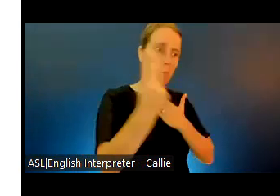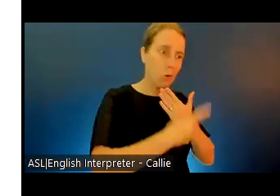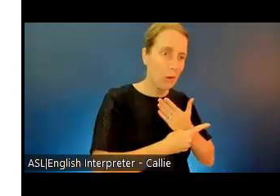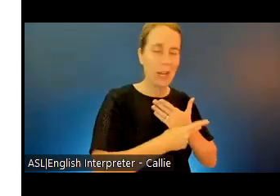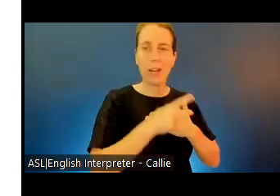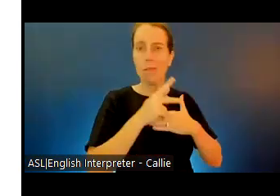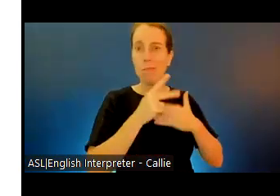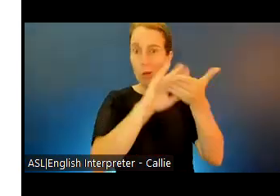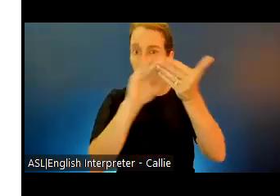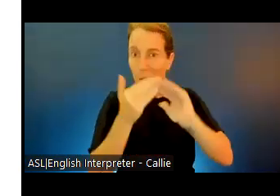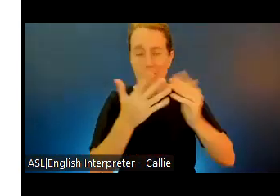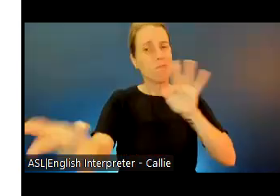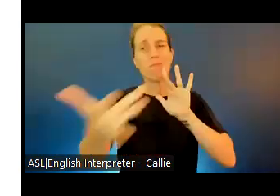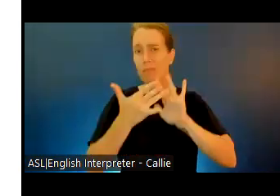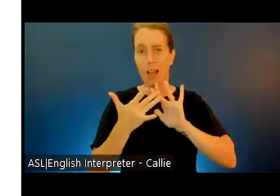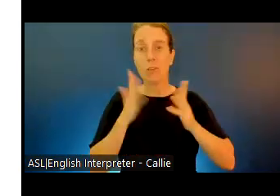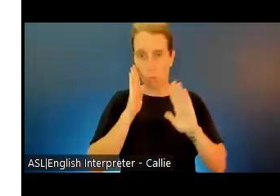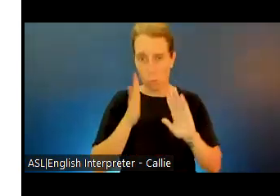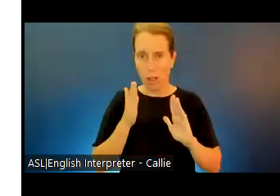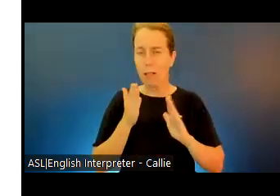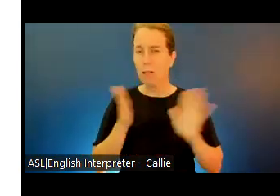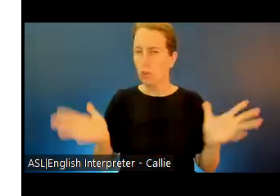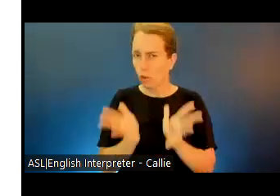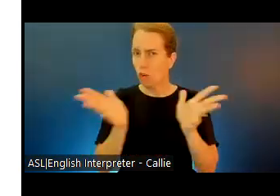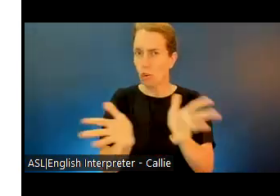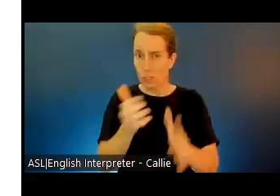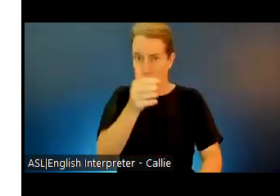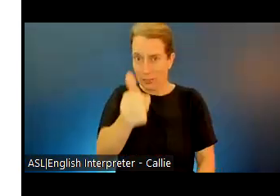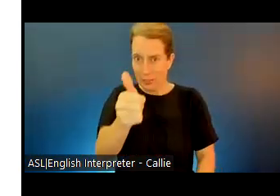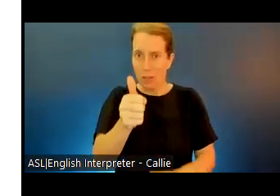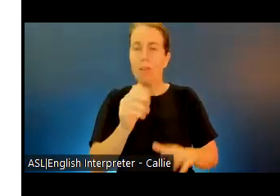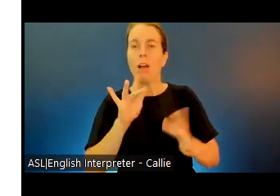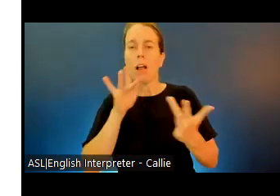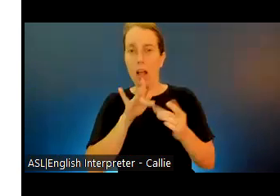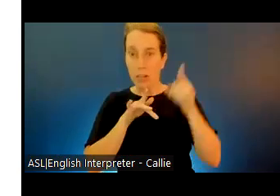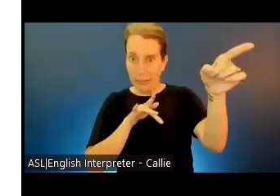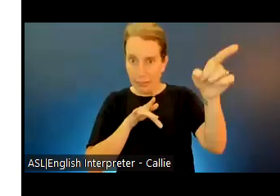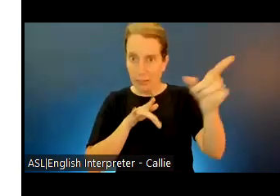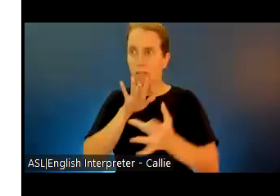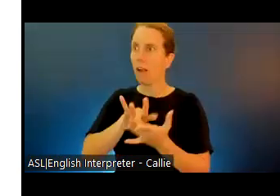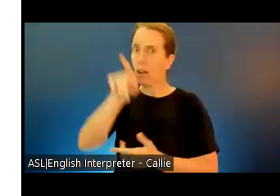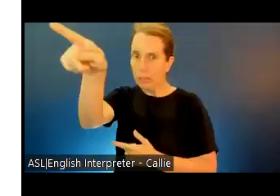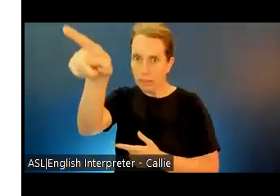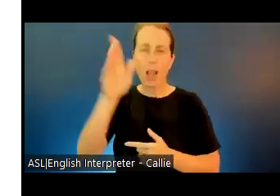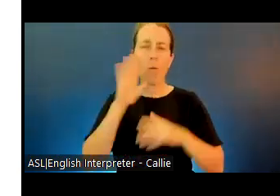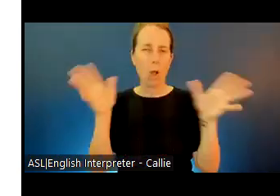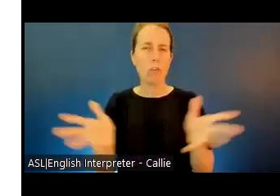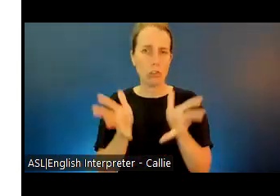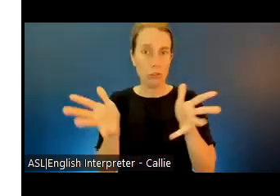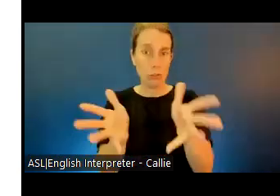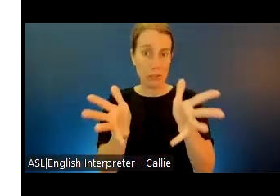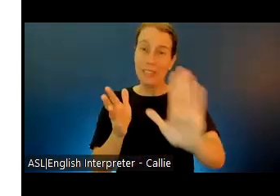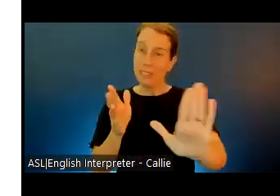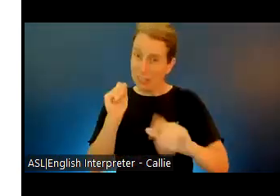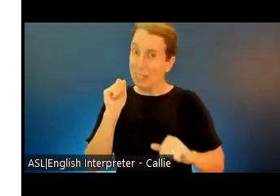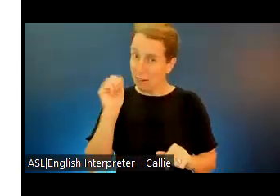always encourage family members or individuals to make those reports to the appropriate agencies first. But if you have a